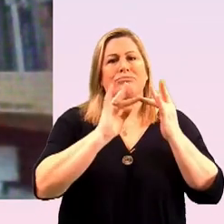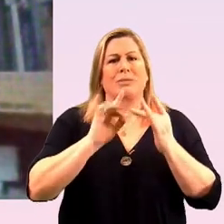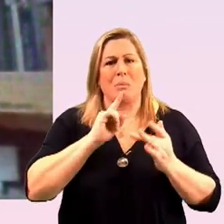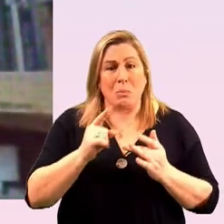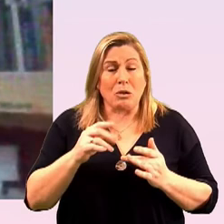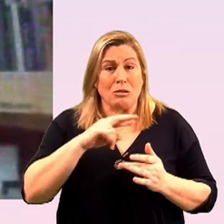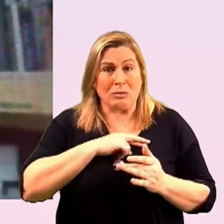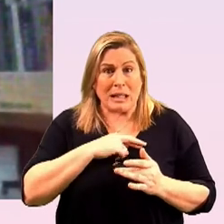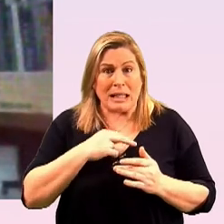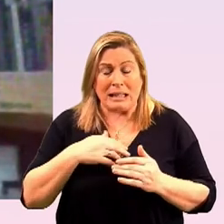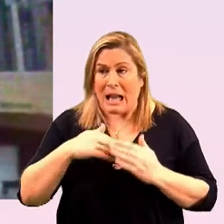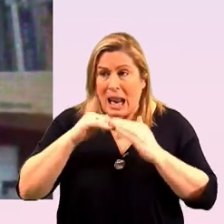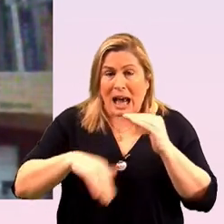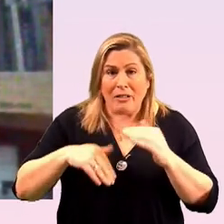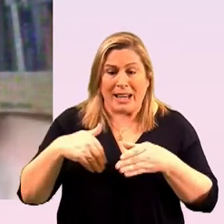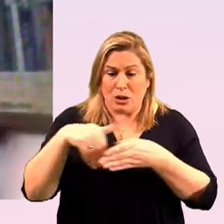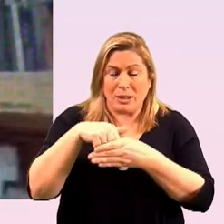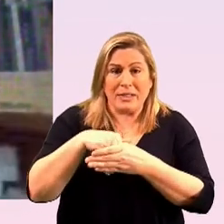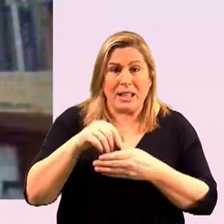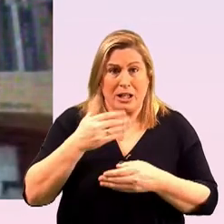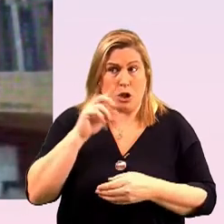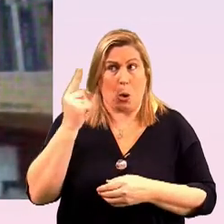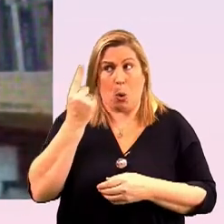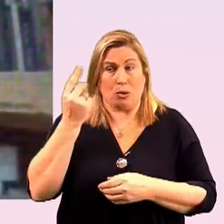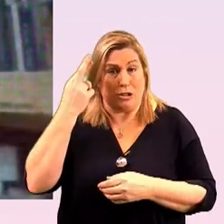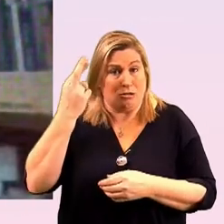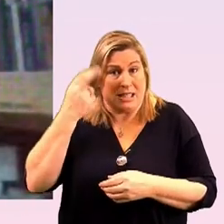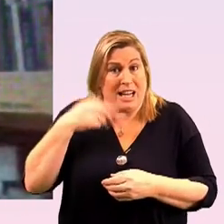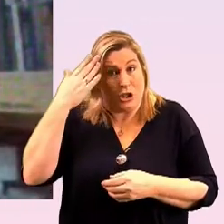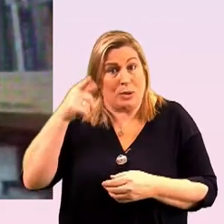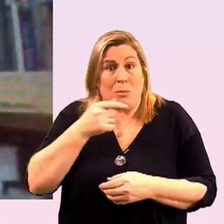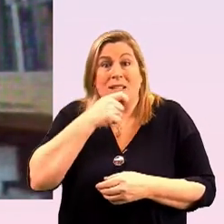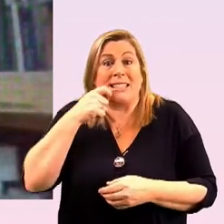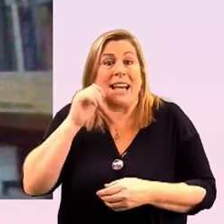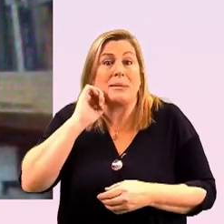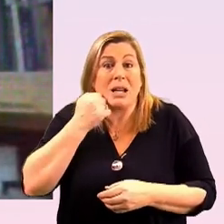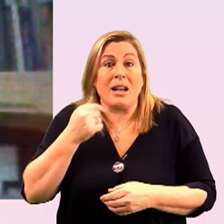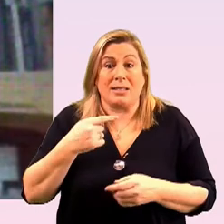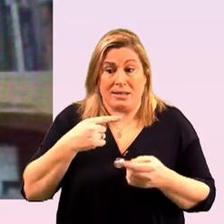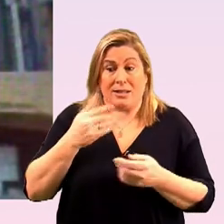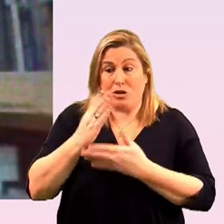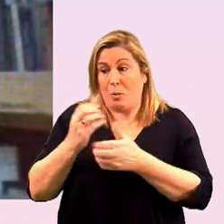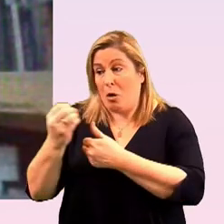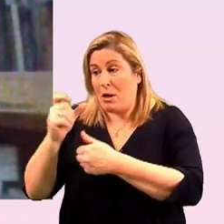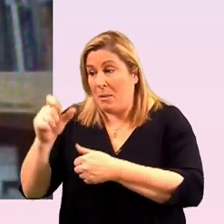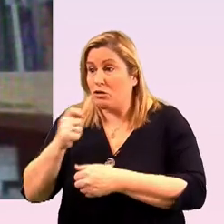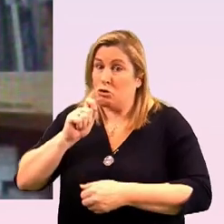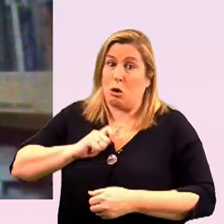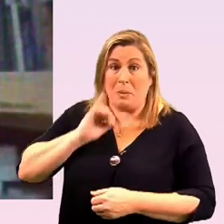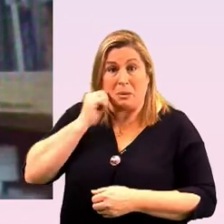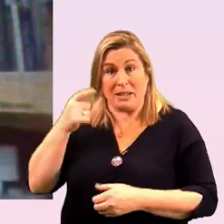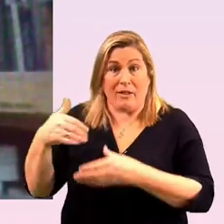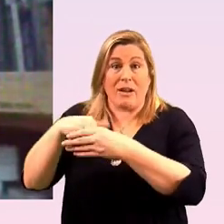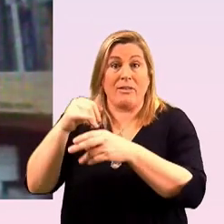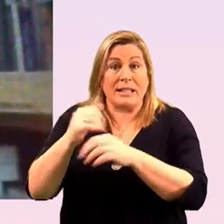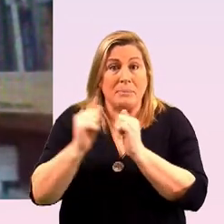that we didn't know that. The only reason I know that that was said is because some of us have an interest in council meetings. So for us to have